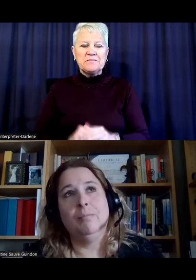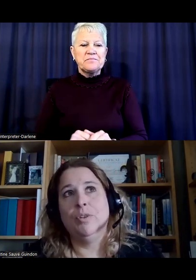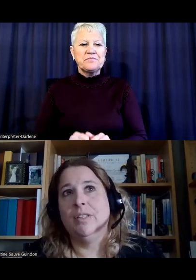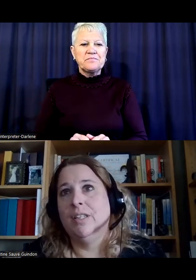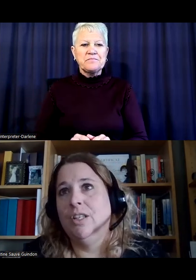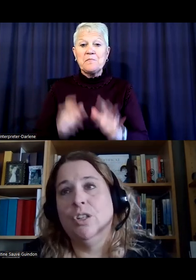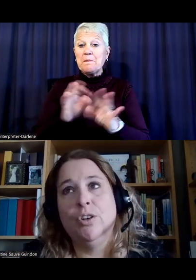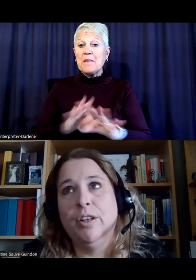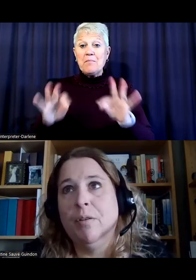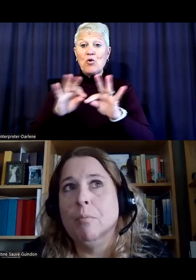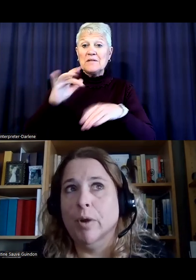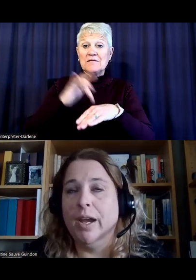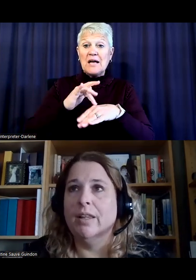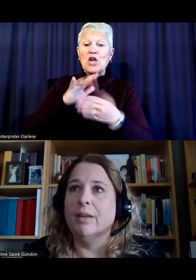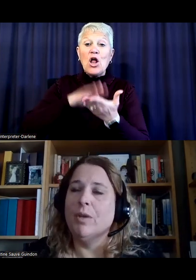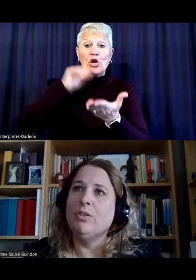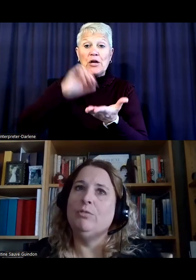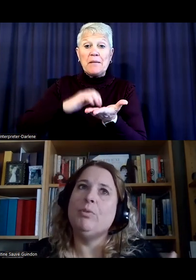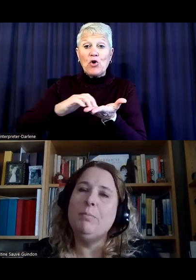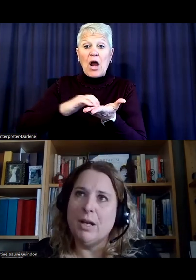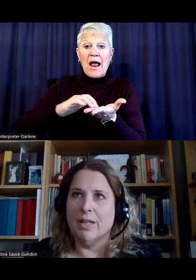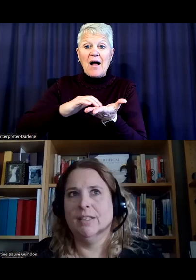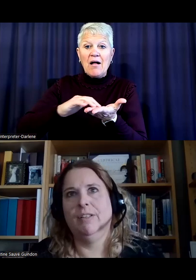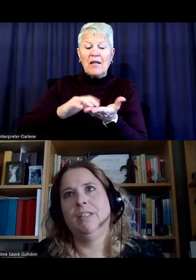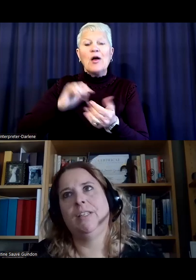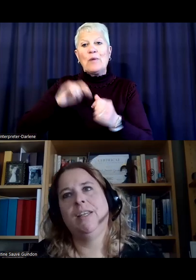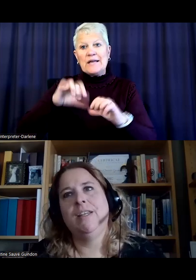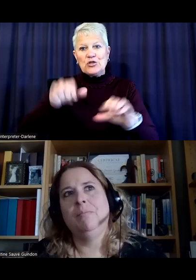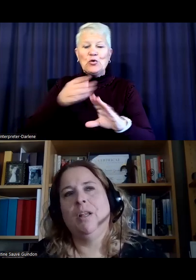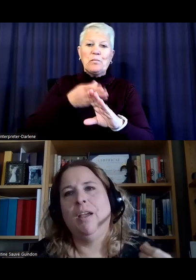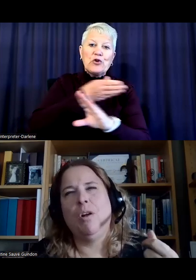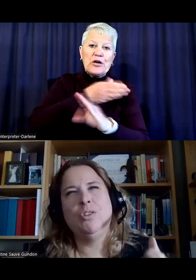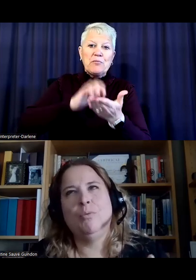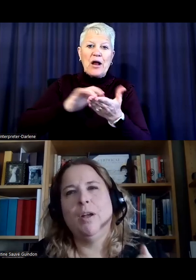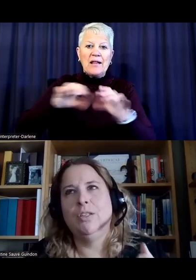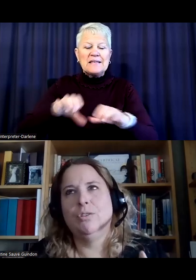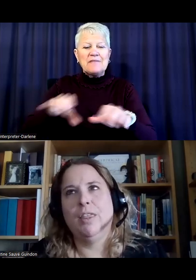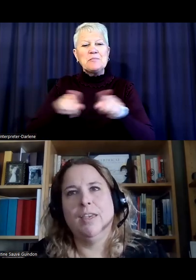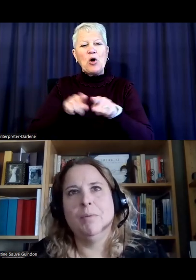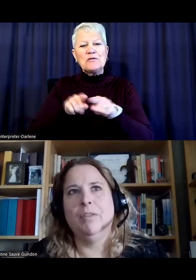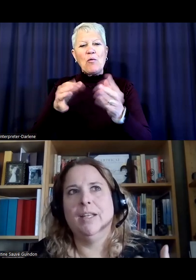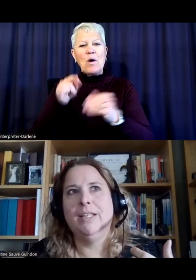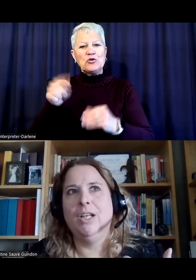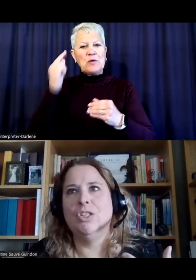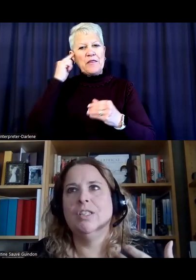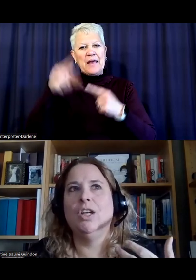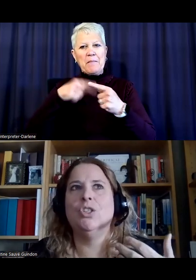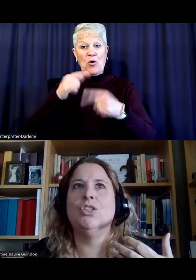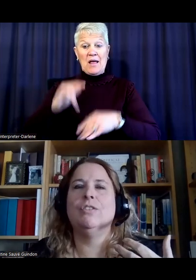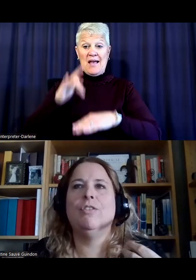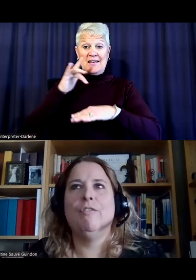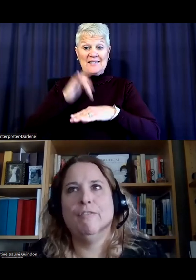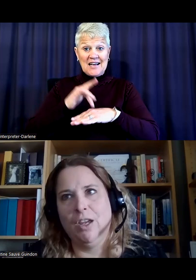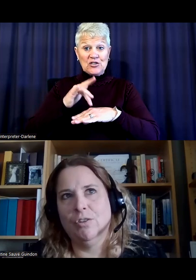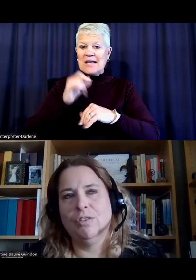The importance to touch to learning Braille, and we have to do pre-Braille activities. But I also wanted you to think about that touch is not